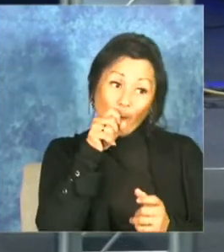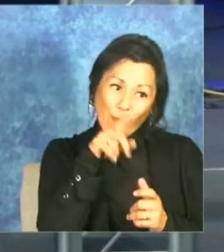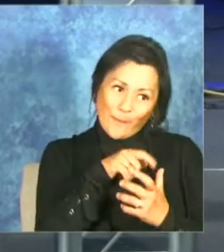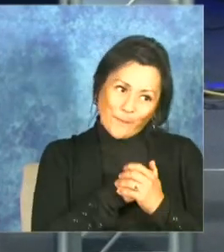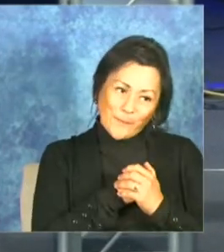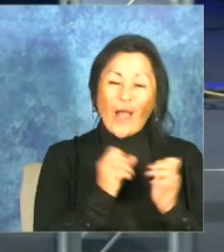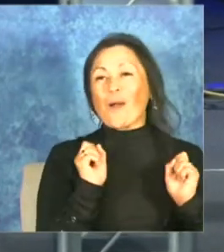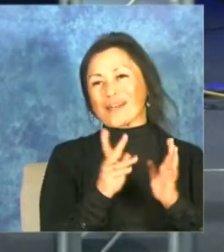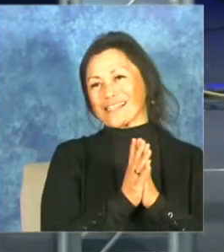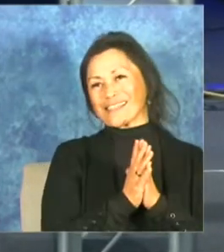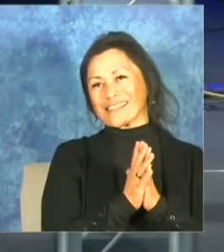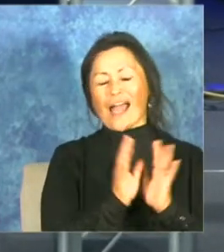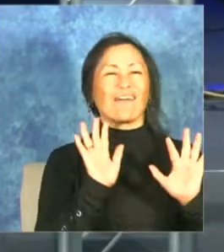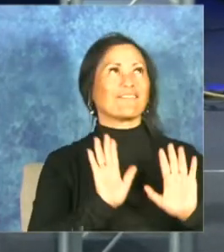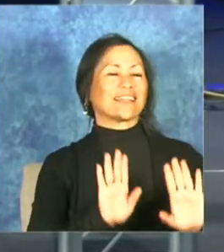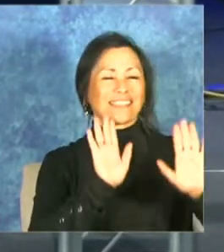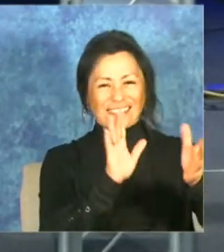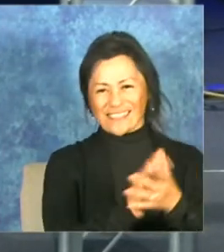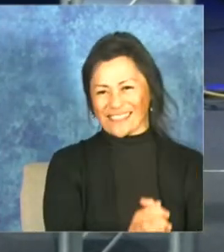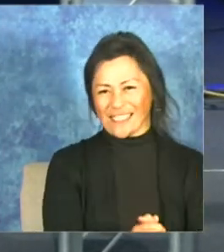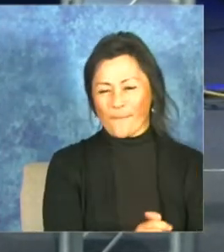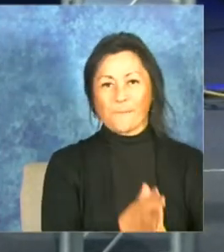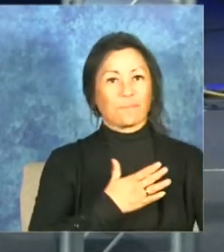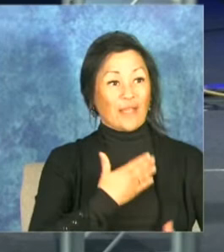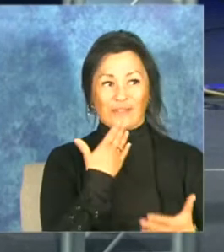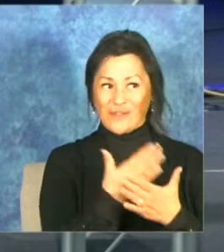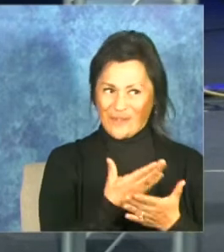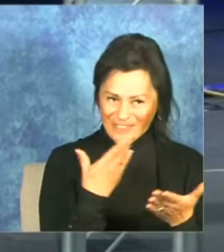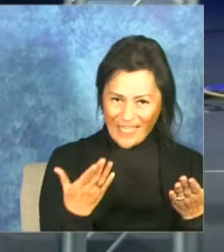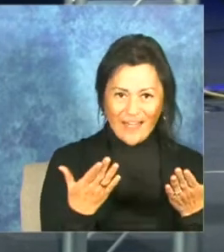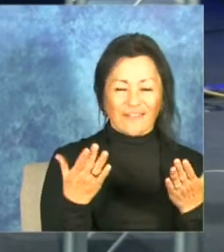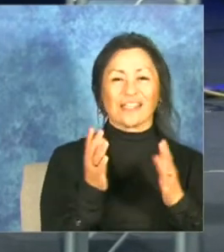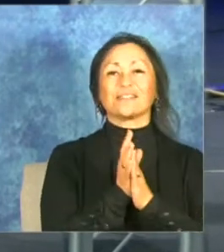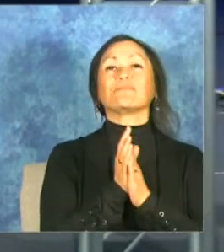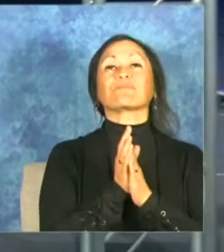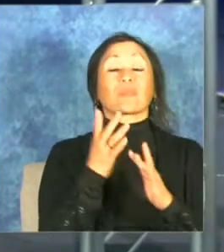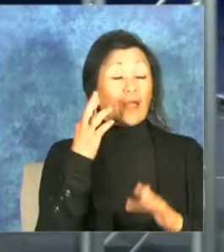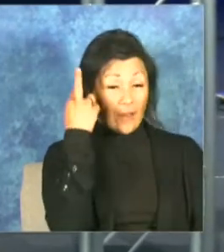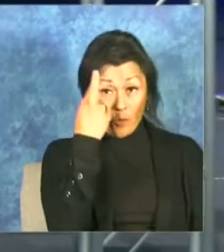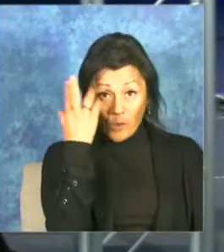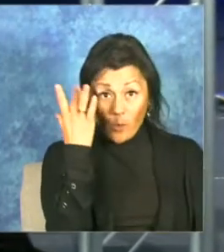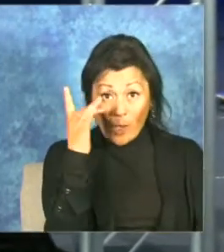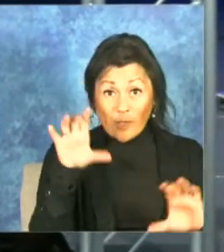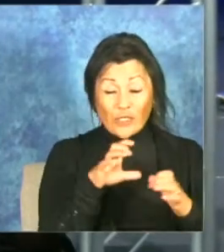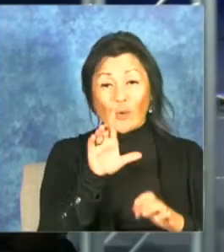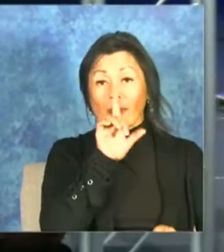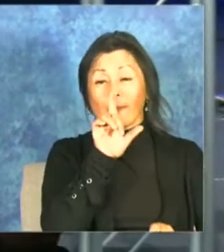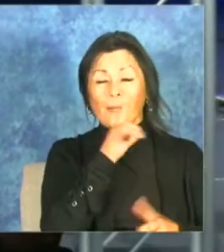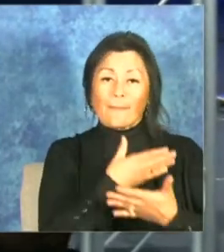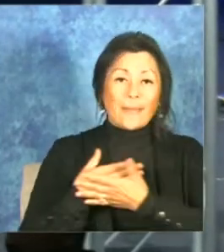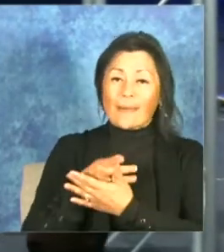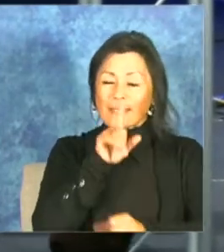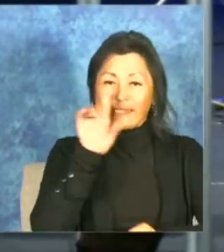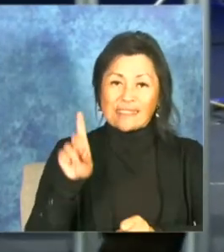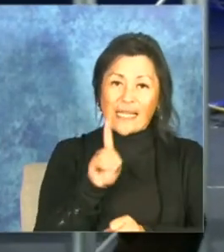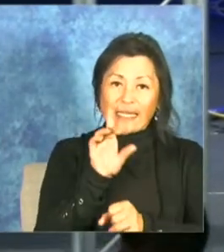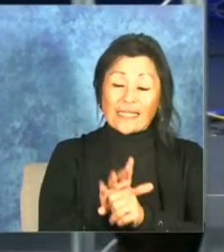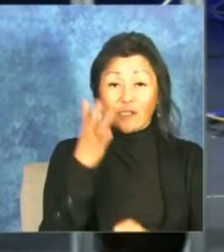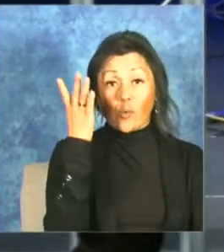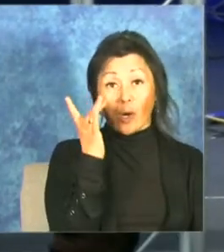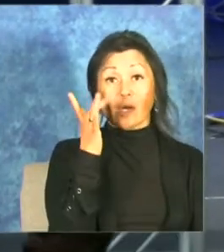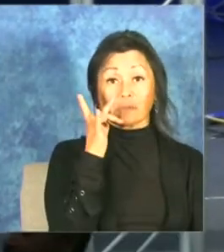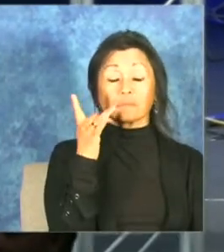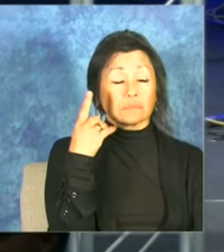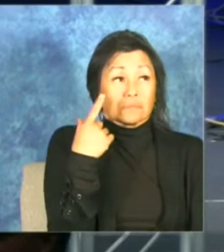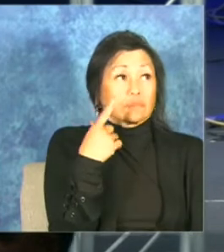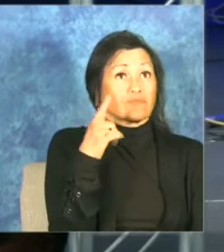bubbles. All right, fantastic. That's the good stuff right there. All right. The reason we do baby dedication is it is